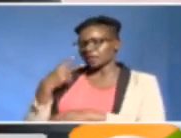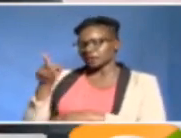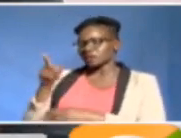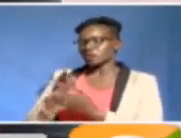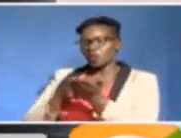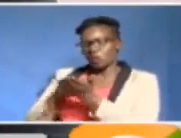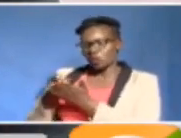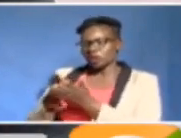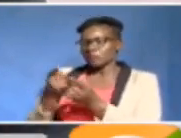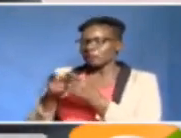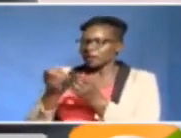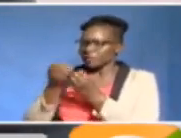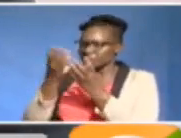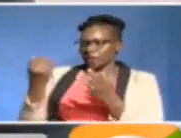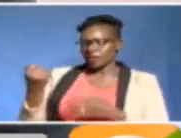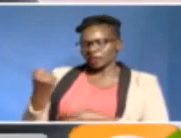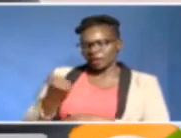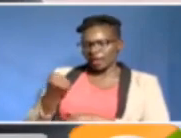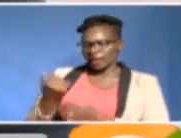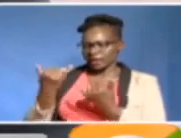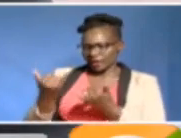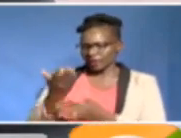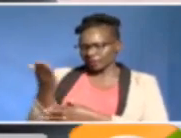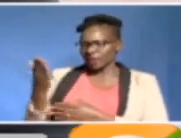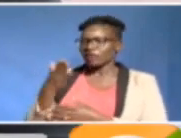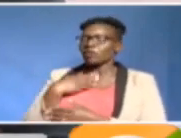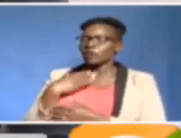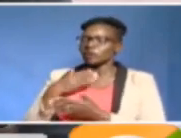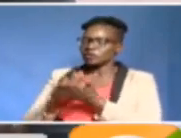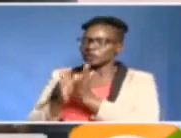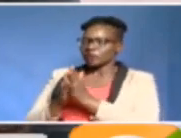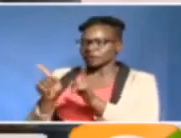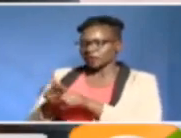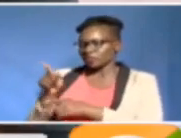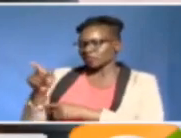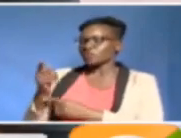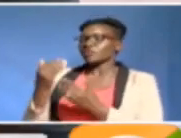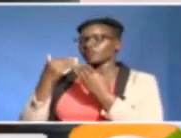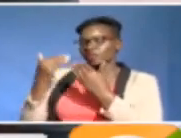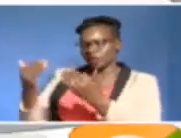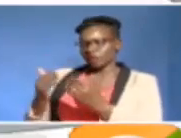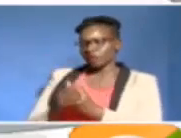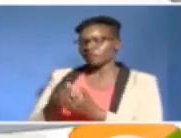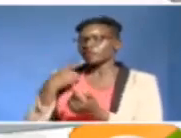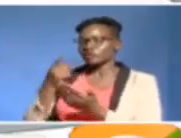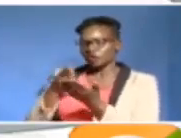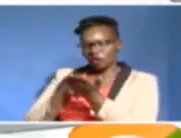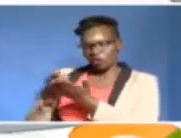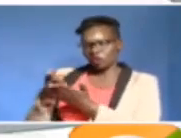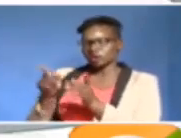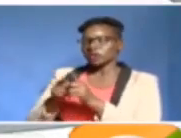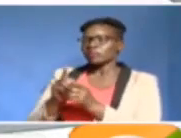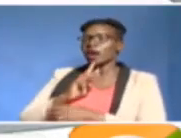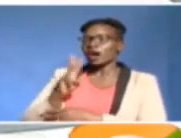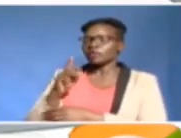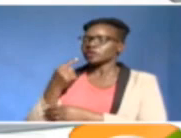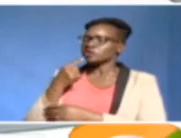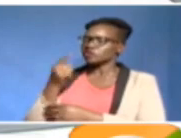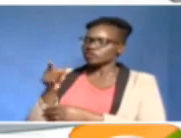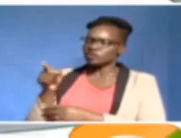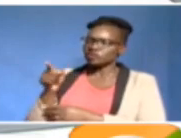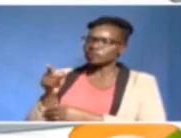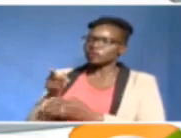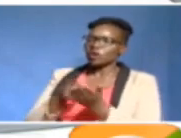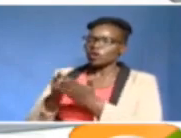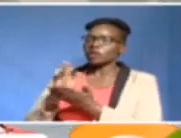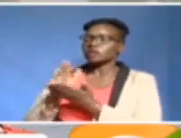to be you, thank you. Thank you. Sure. And I wish you'd talk more and be honest and tell them, don't come